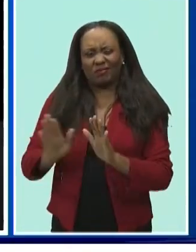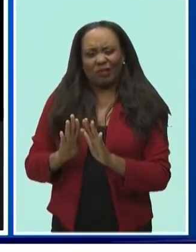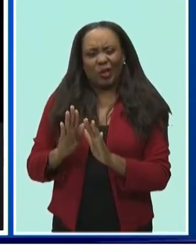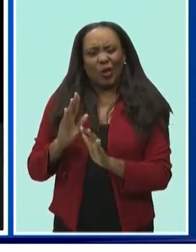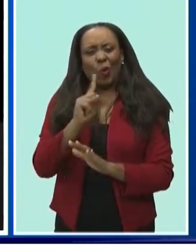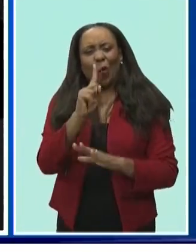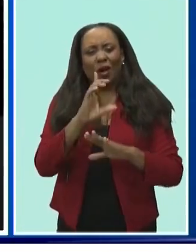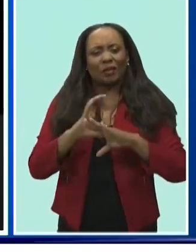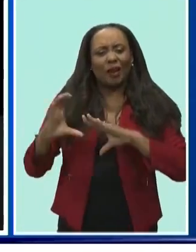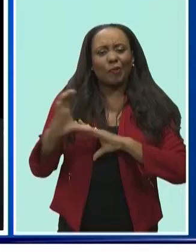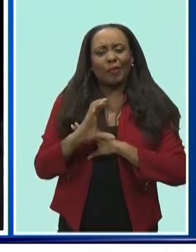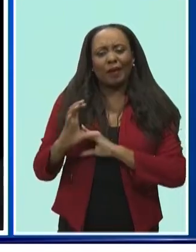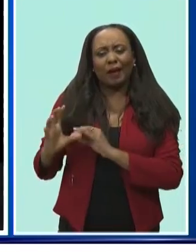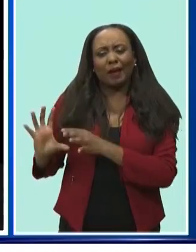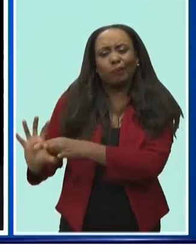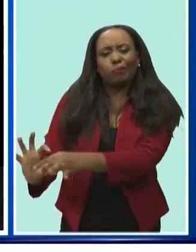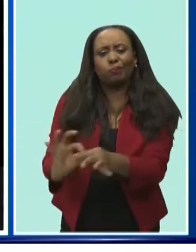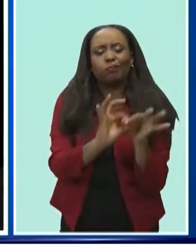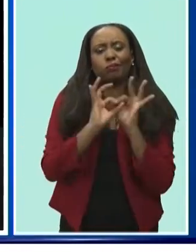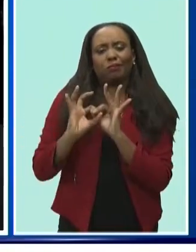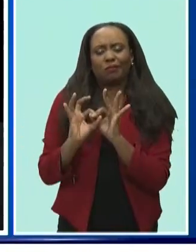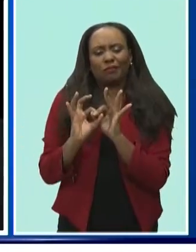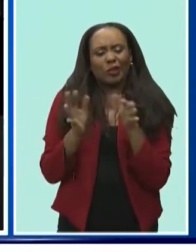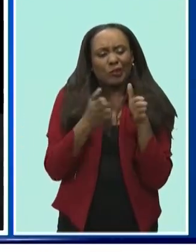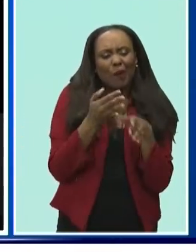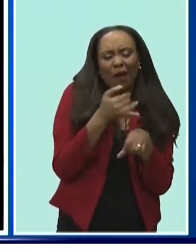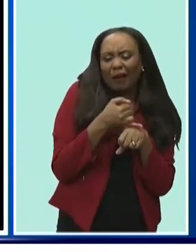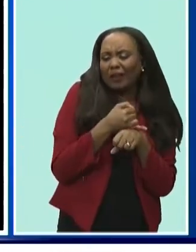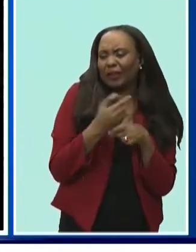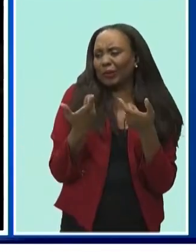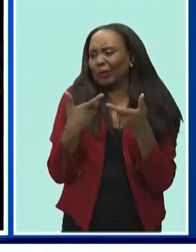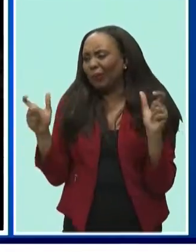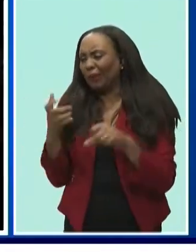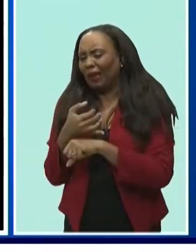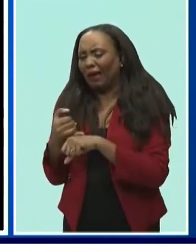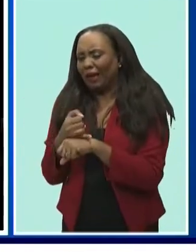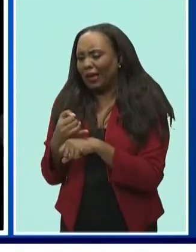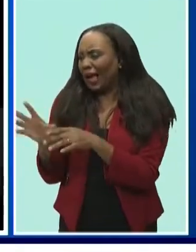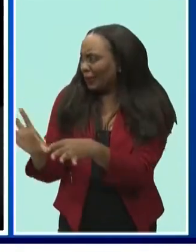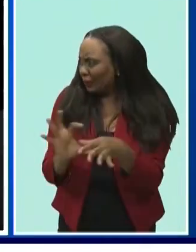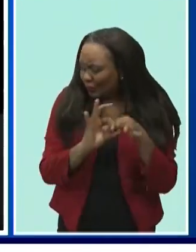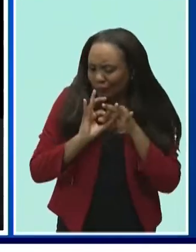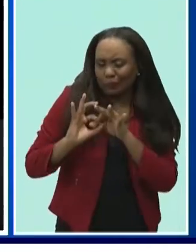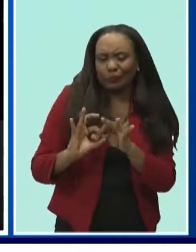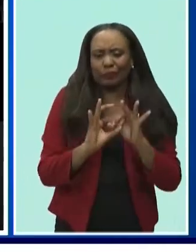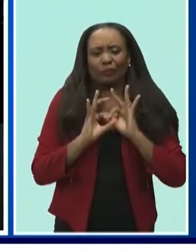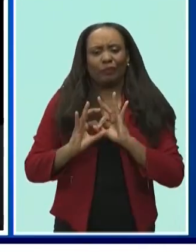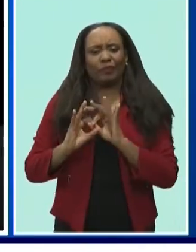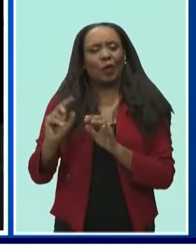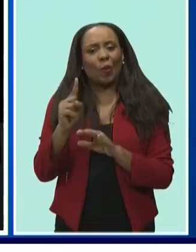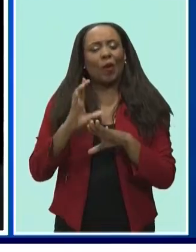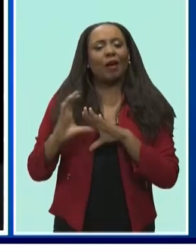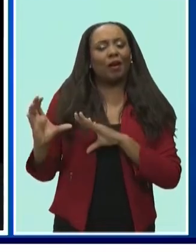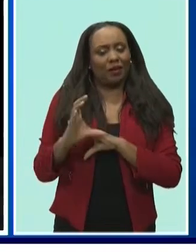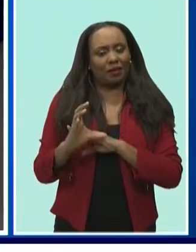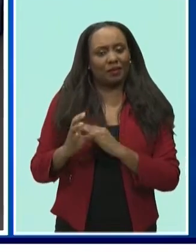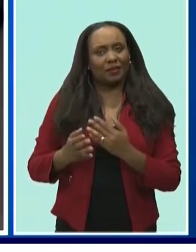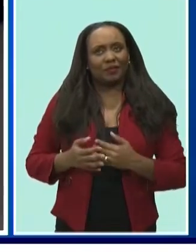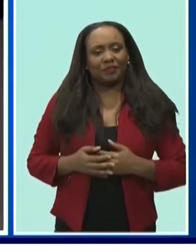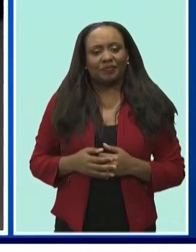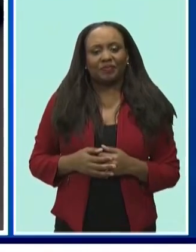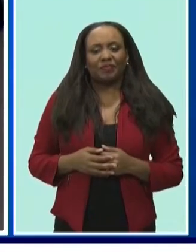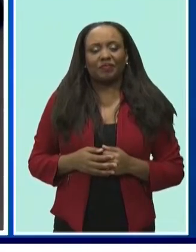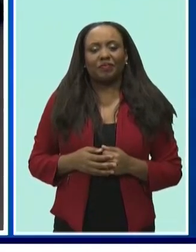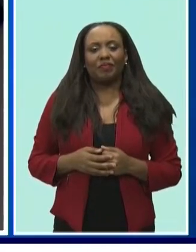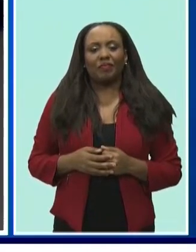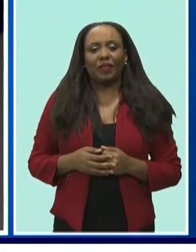Caribbean territory. So whether it's small island, whether it's Barbados, whether it's Trinidad, whether it's Jamaica, it's one turf. We're trying to get the same place anyway.